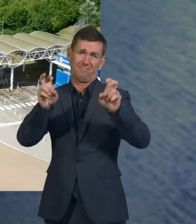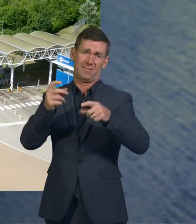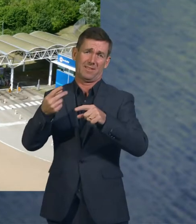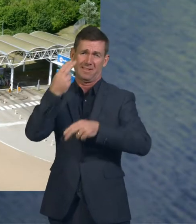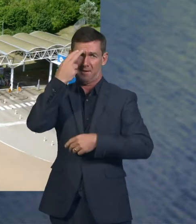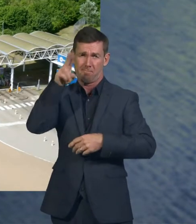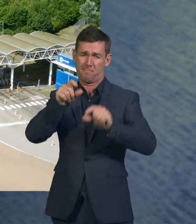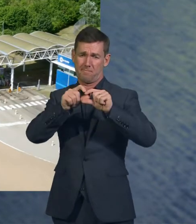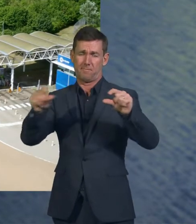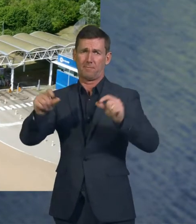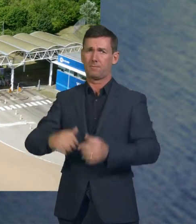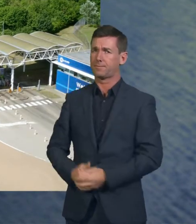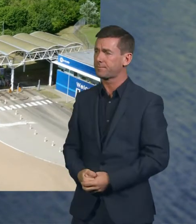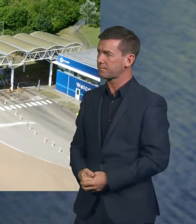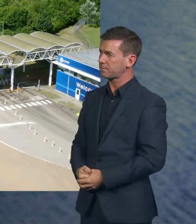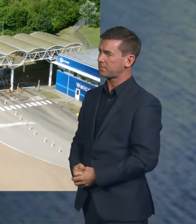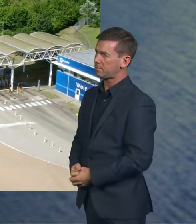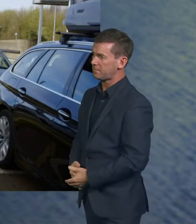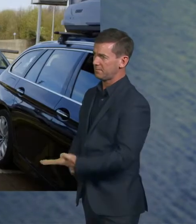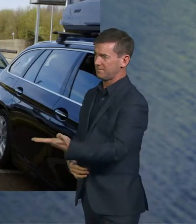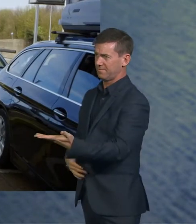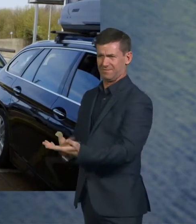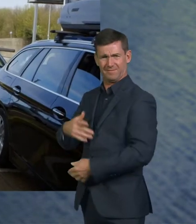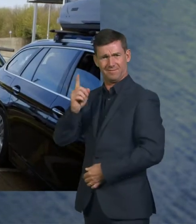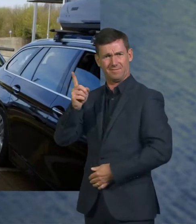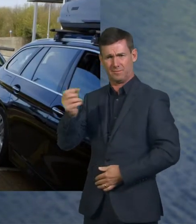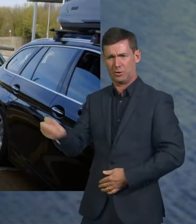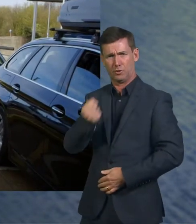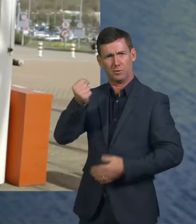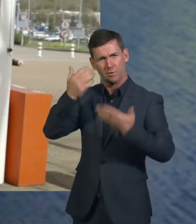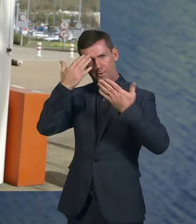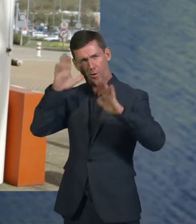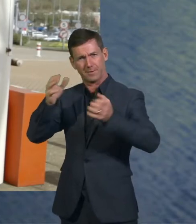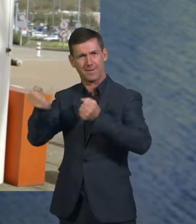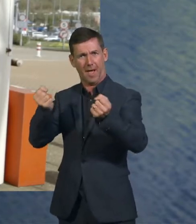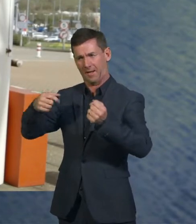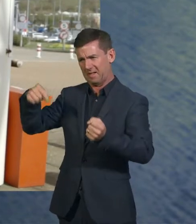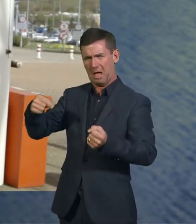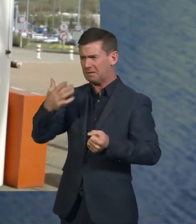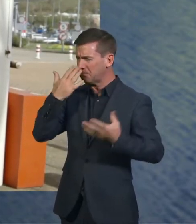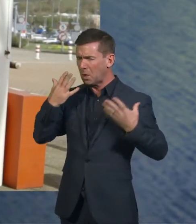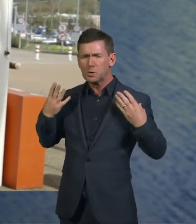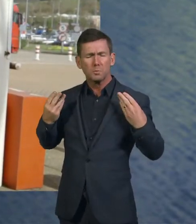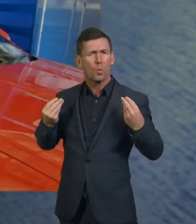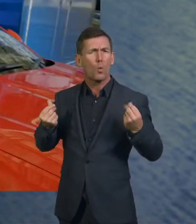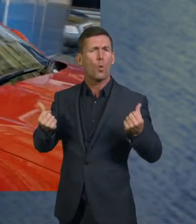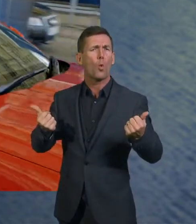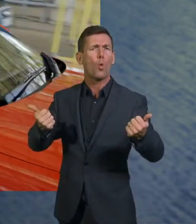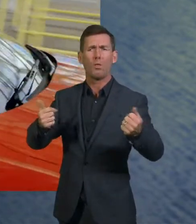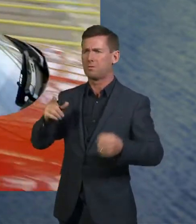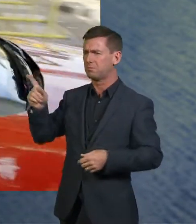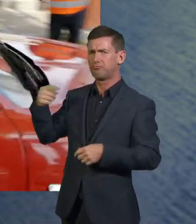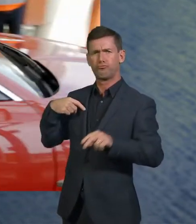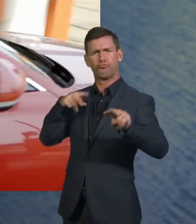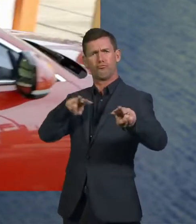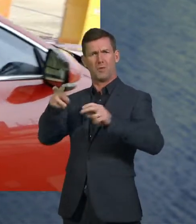By contrast, at the actual tourist check-in, things are flowing so well, passenger leader Gary Churchyard has time to enjoy the car